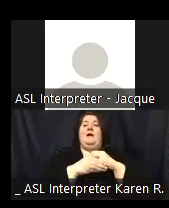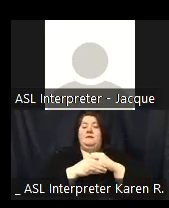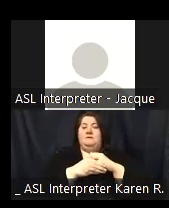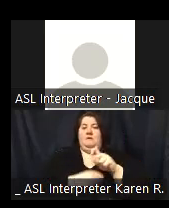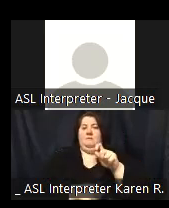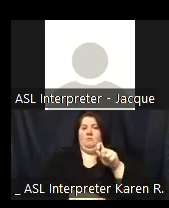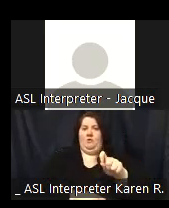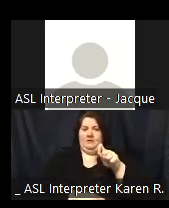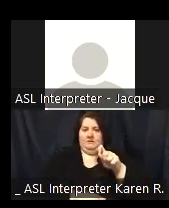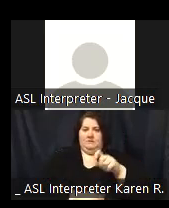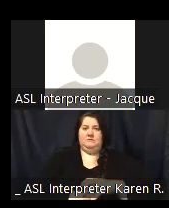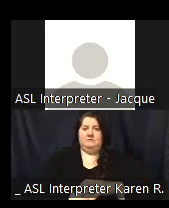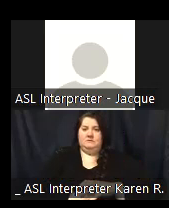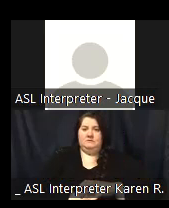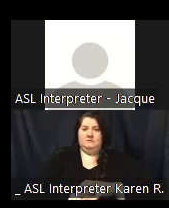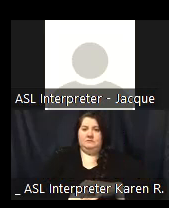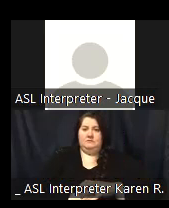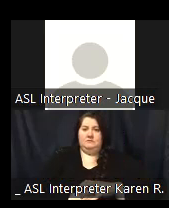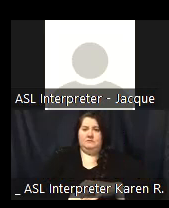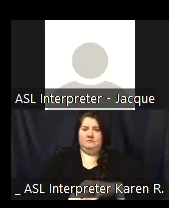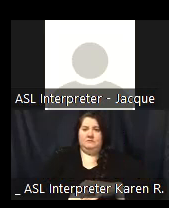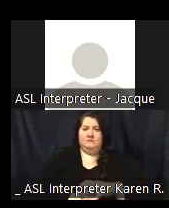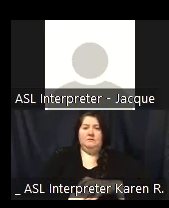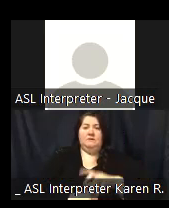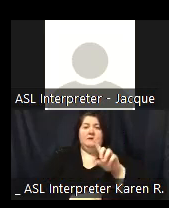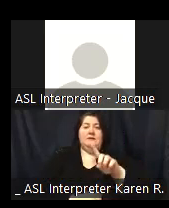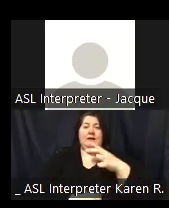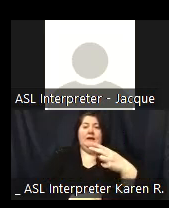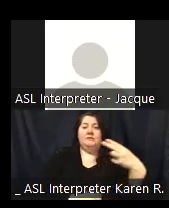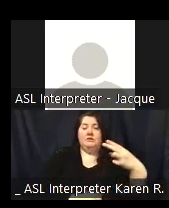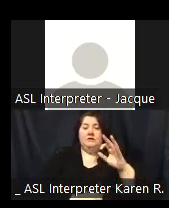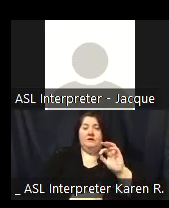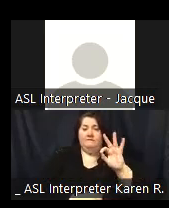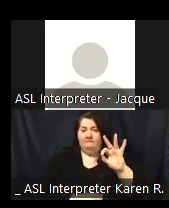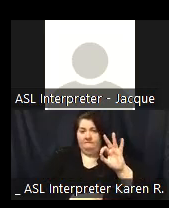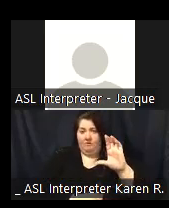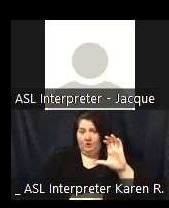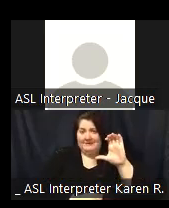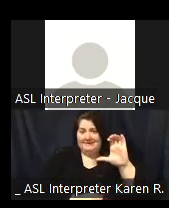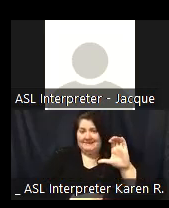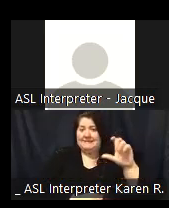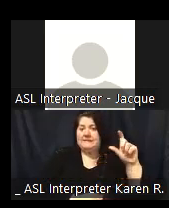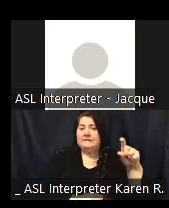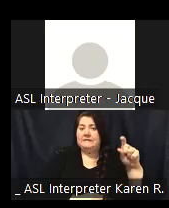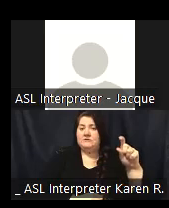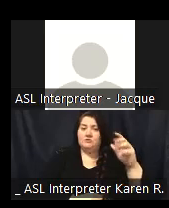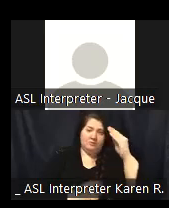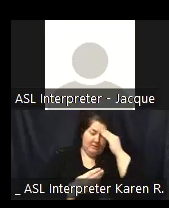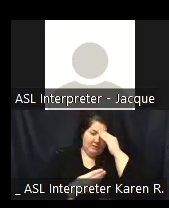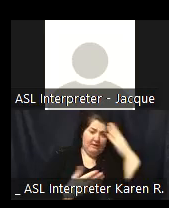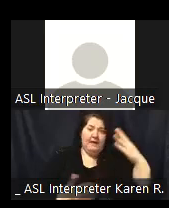here that the DHH FRC will need to let